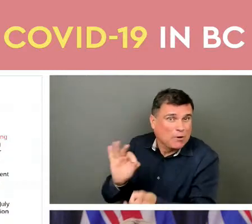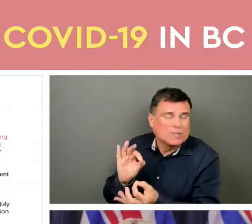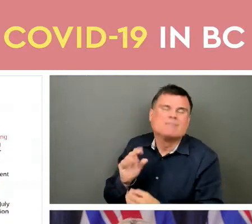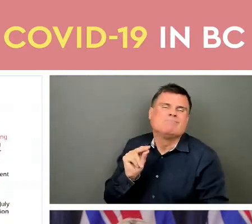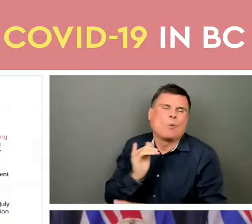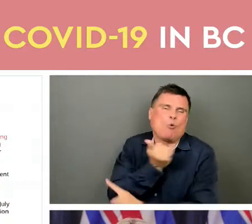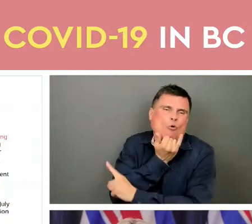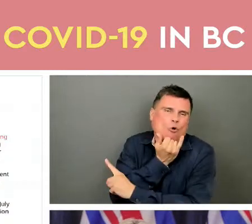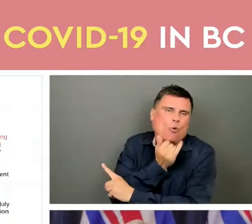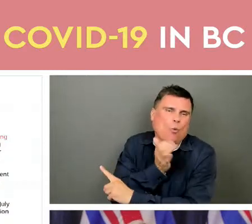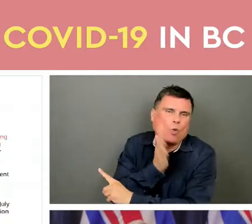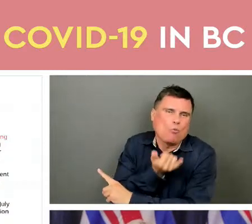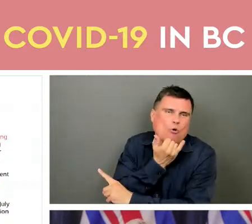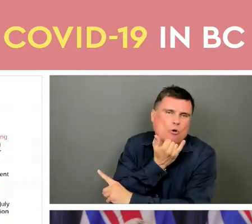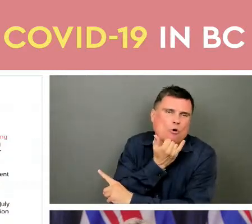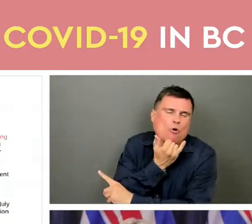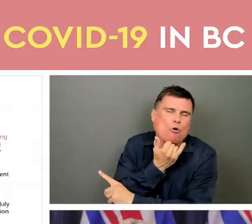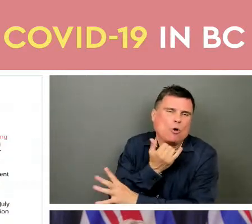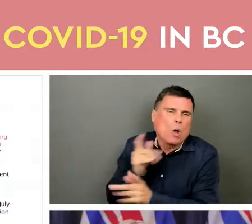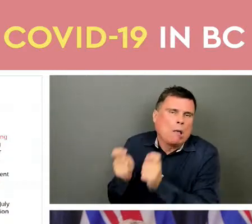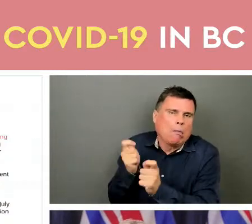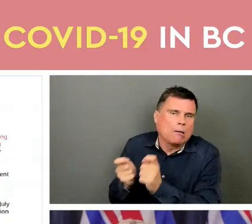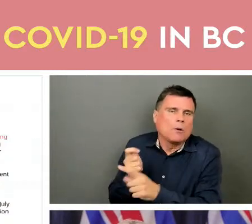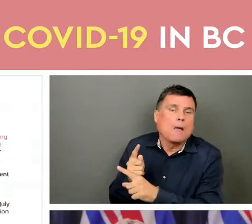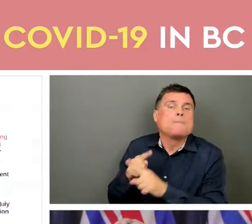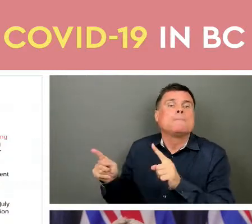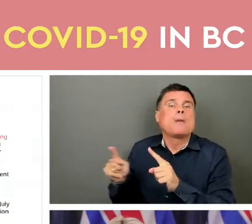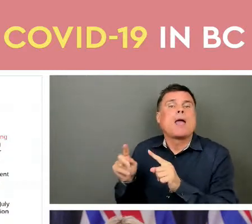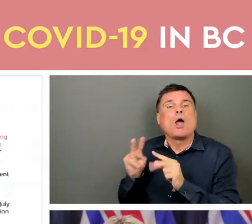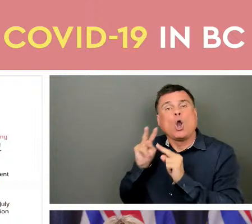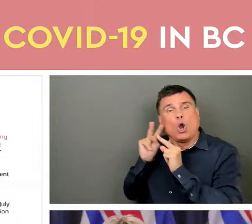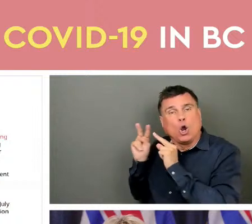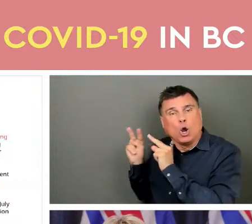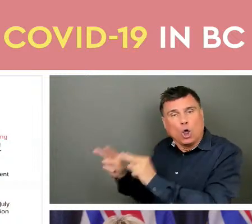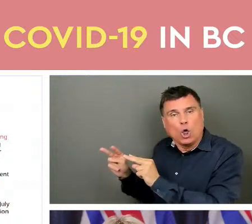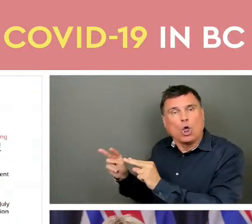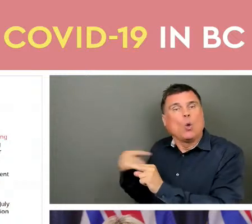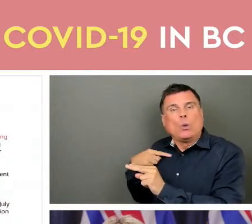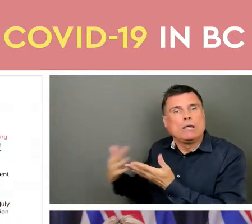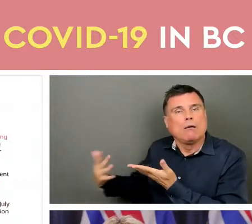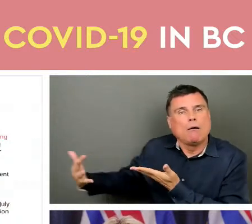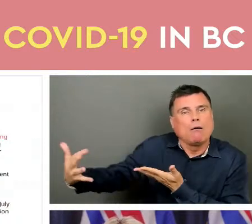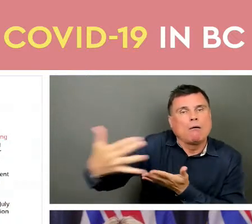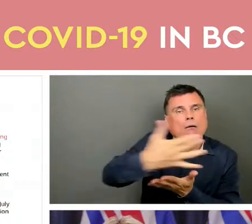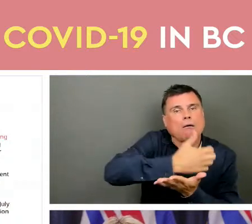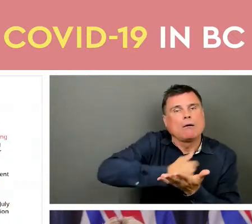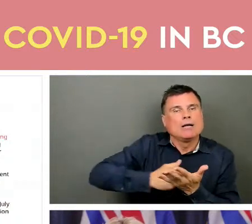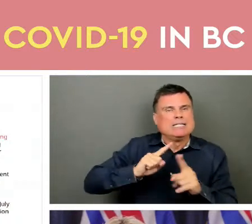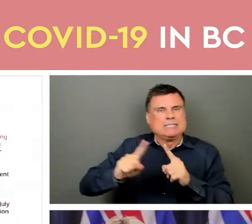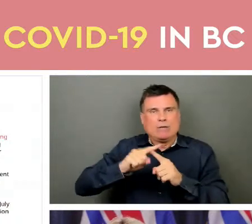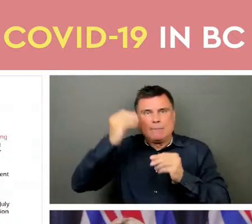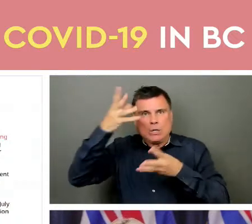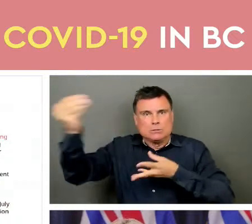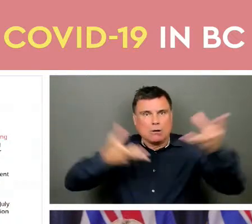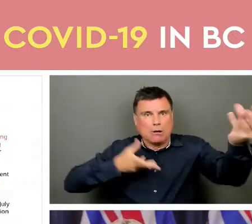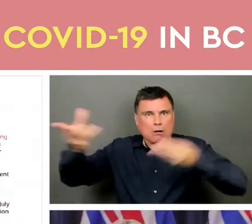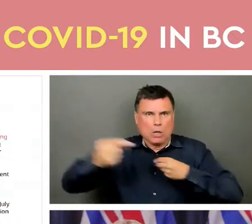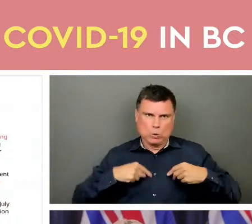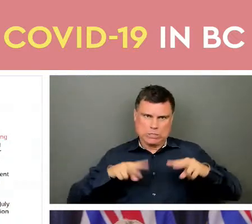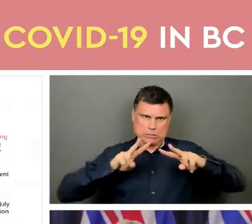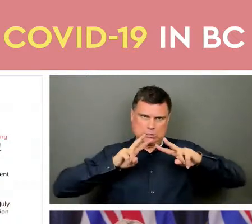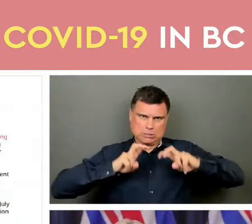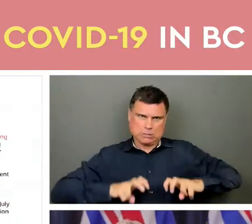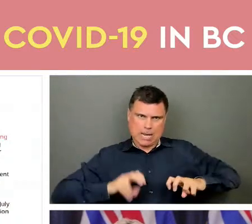well as our own teams. And really, the small changes in parameters can lead to large changes in outcomes, and that's what we're seeing